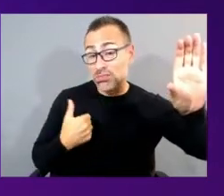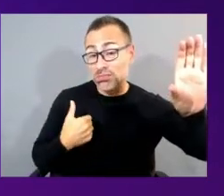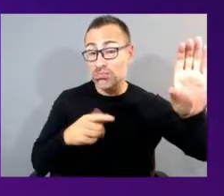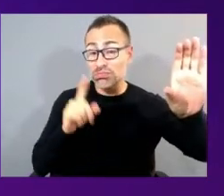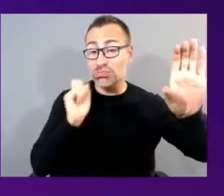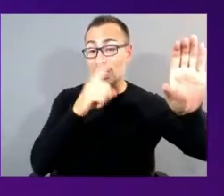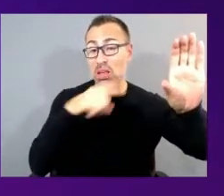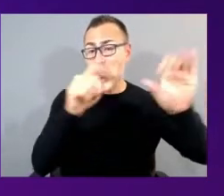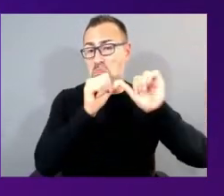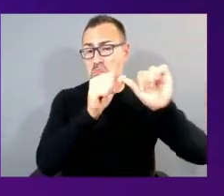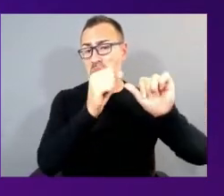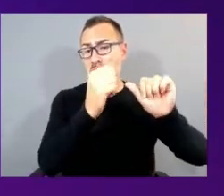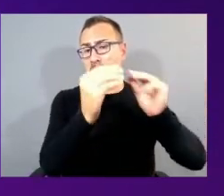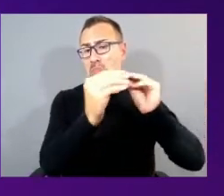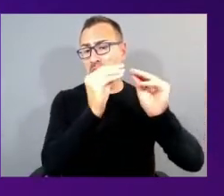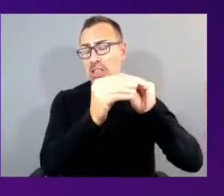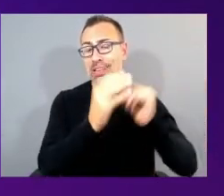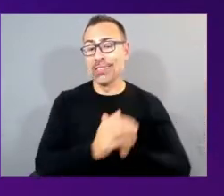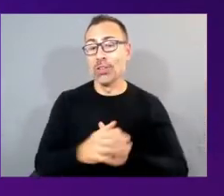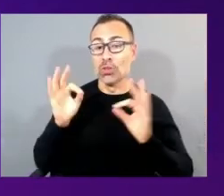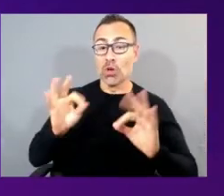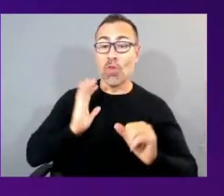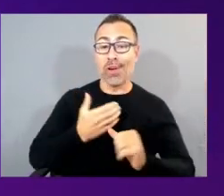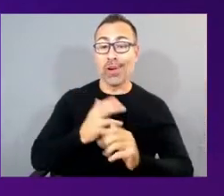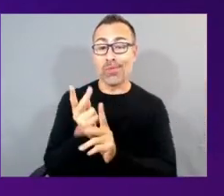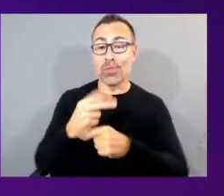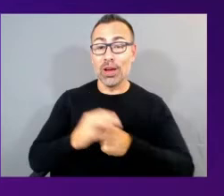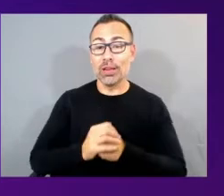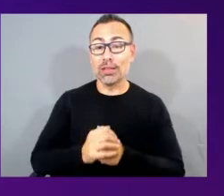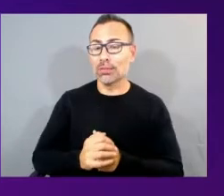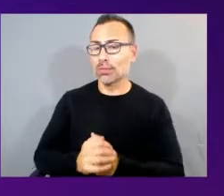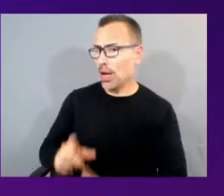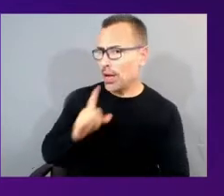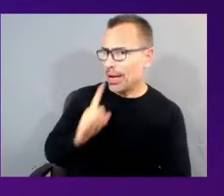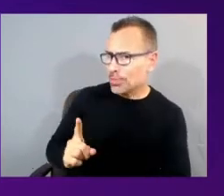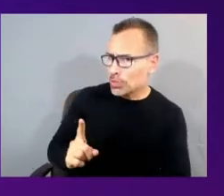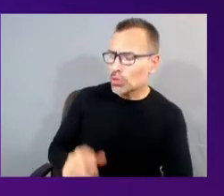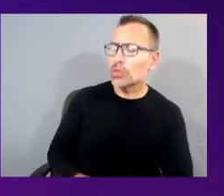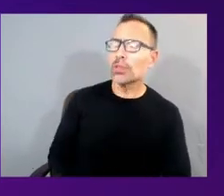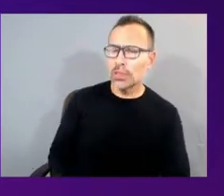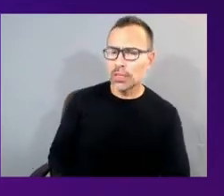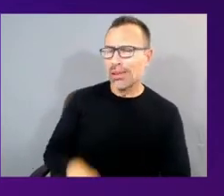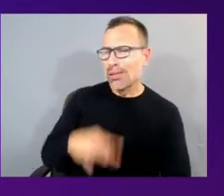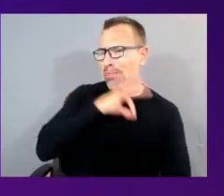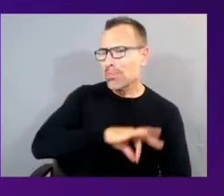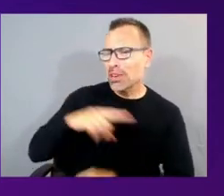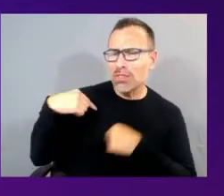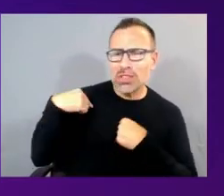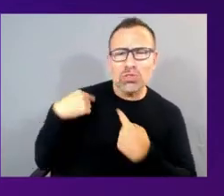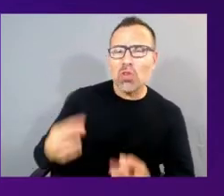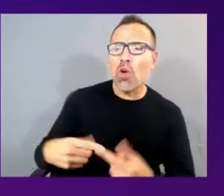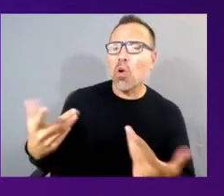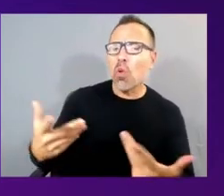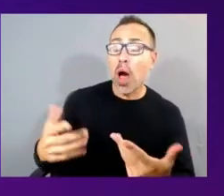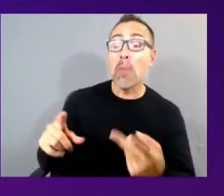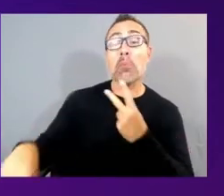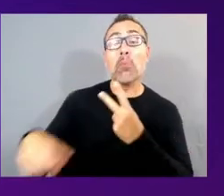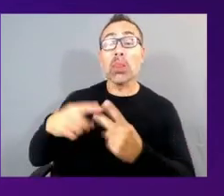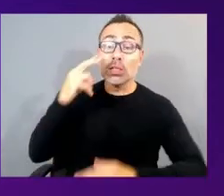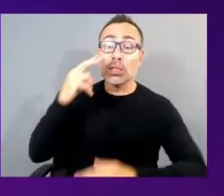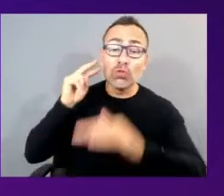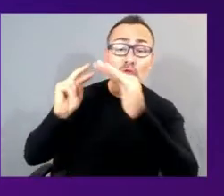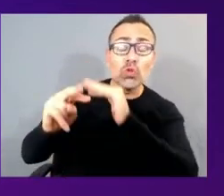products. Absolutely. And what benefits have you seen or expect to see using AWS IoT services and FreeRTOS?